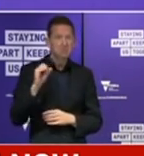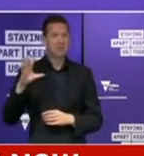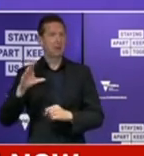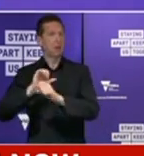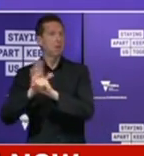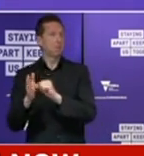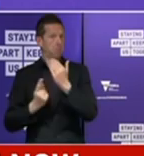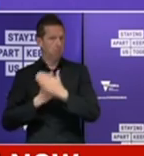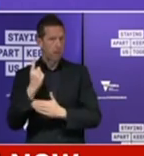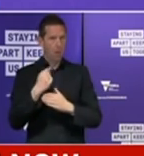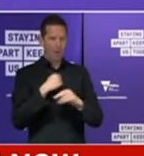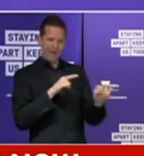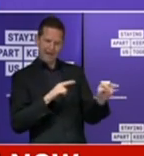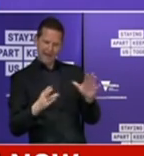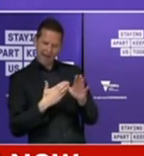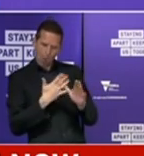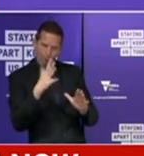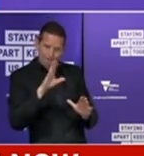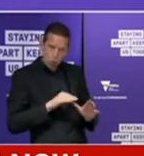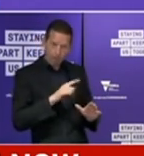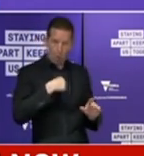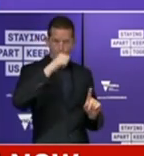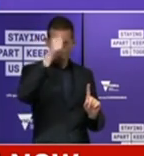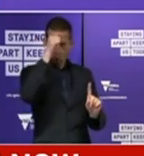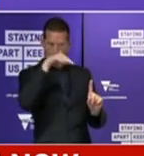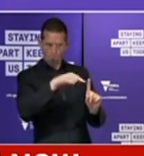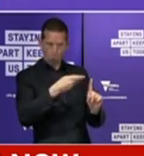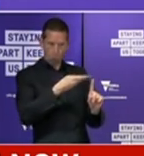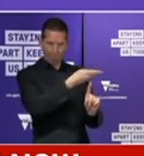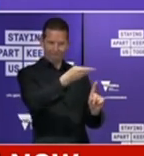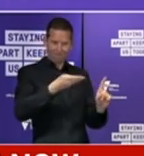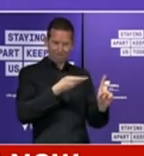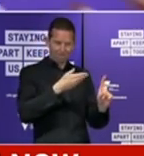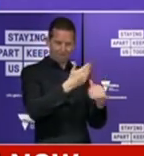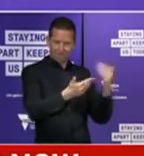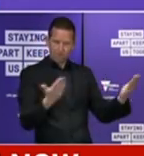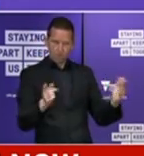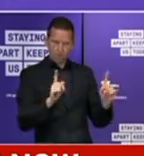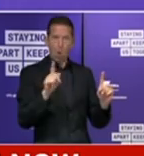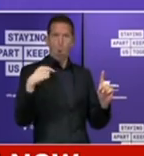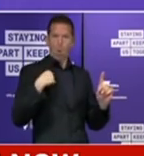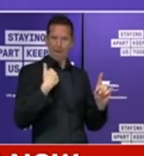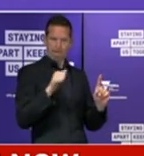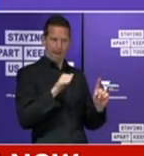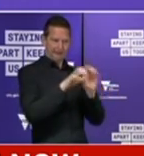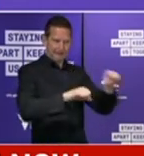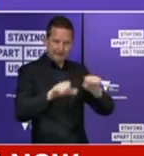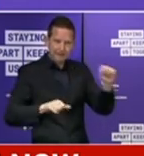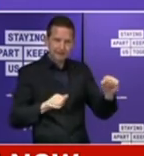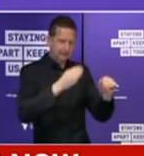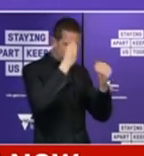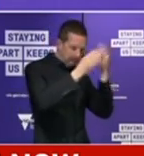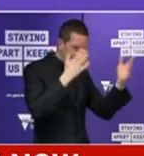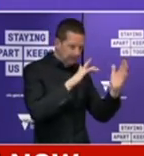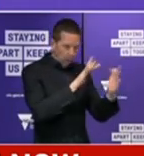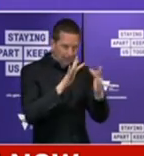If we know where the person got it, we've got a lid on that, we've got our arms around those people, then that is not a